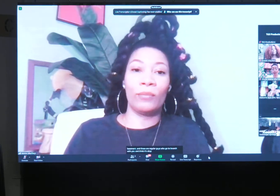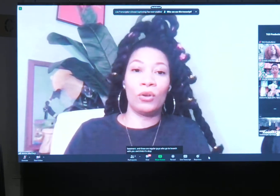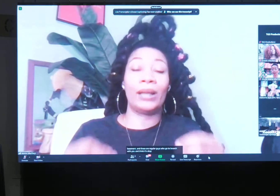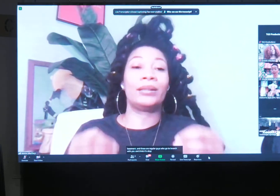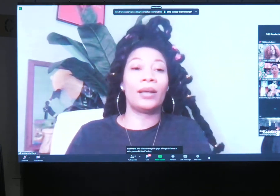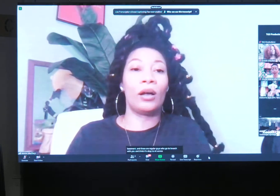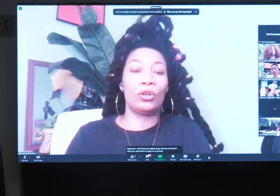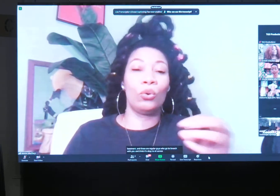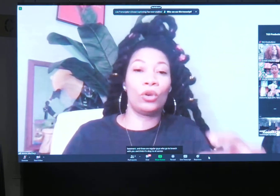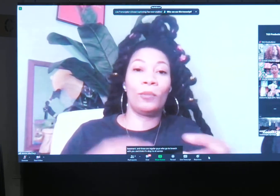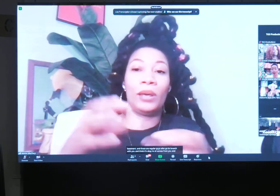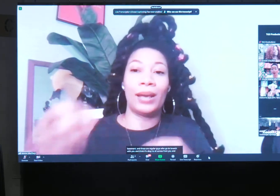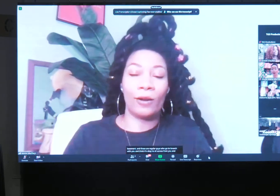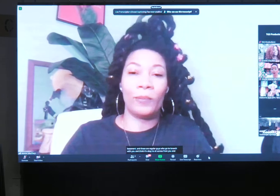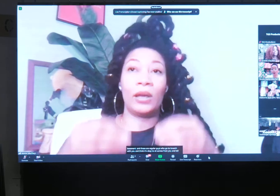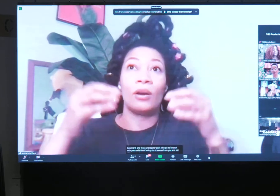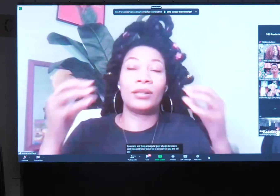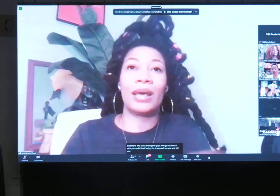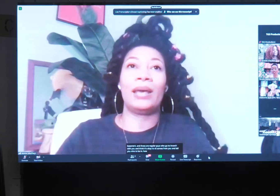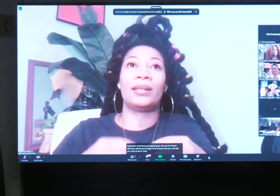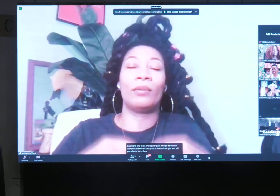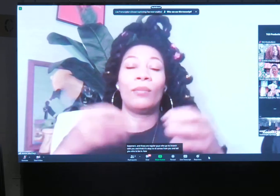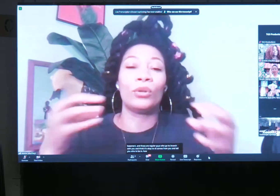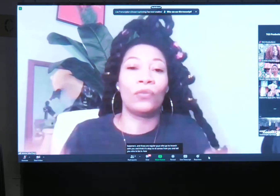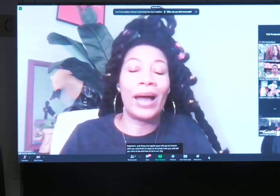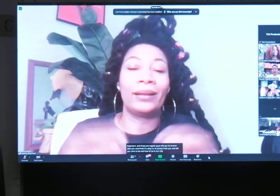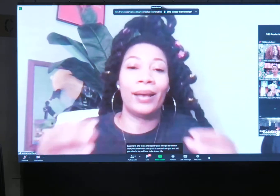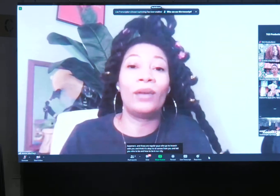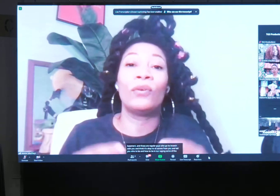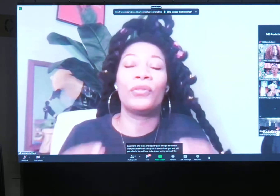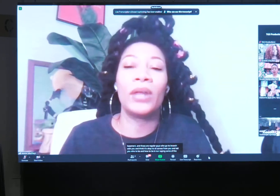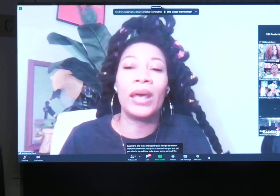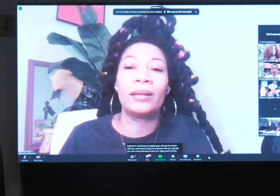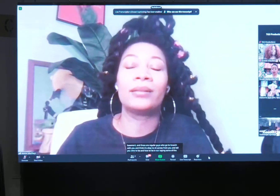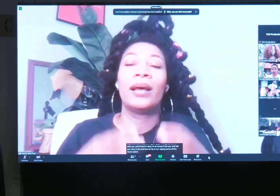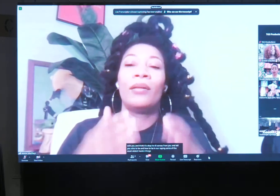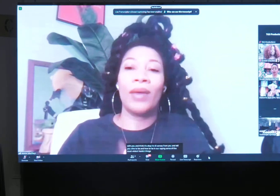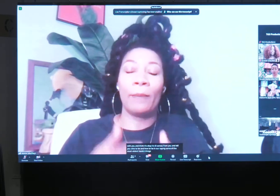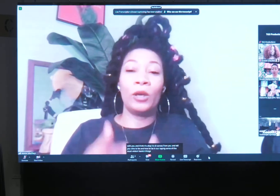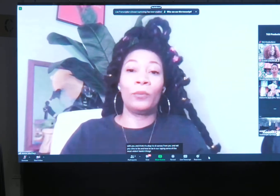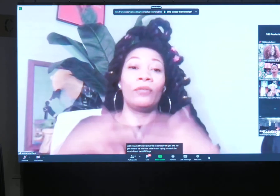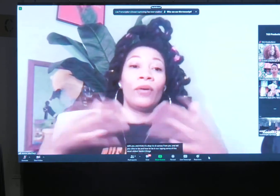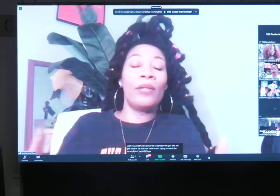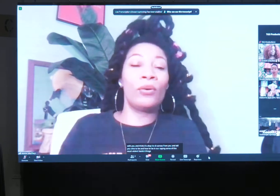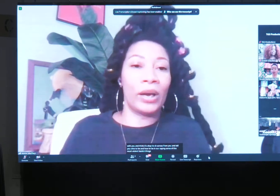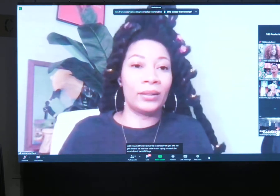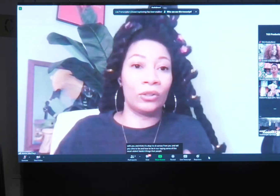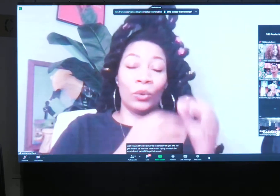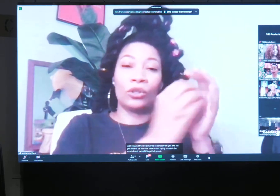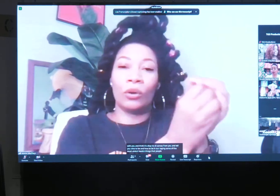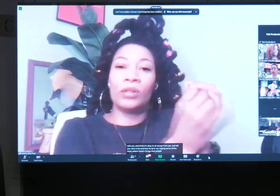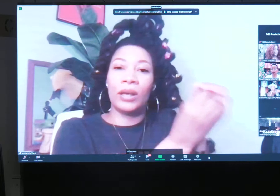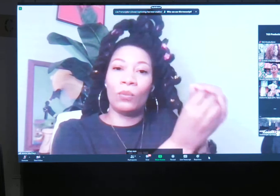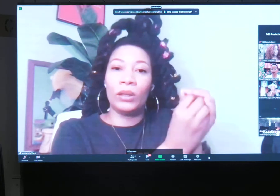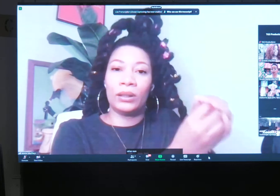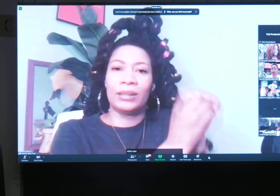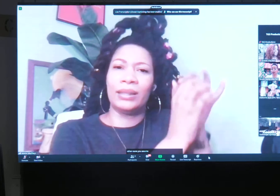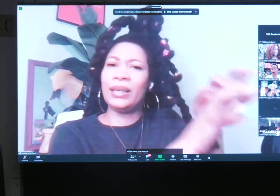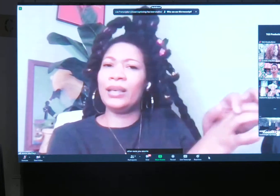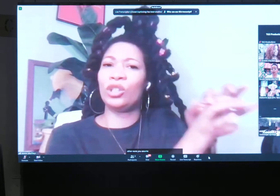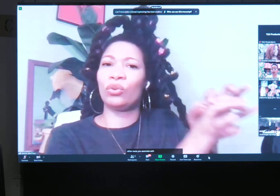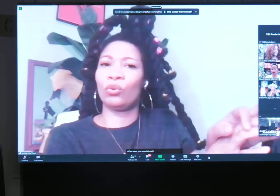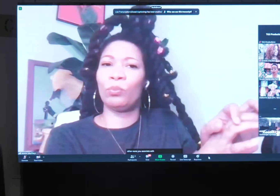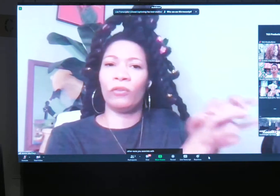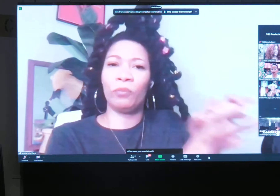across from you and tell you who to be and how to be, and are saying some of the most violent, hateful things. that people of other races you associate with